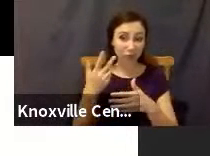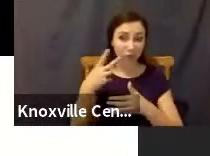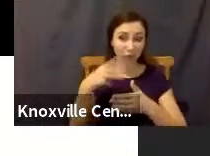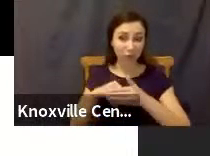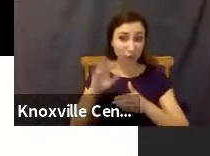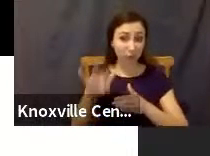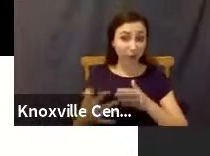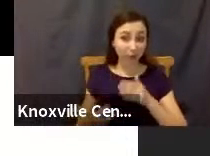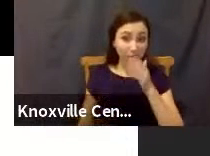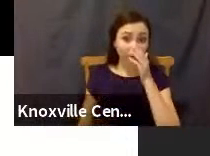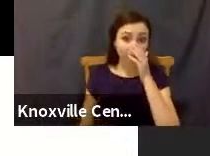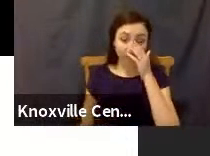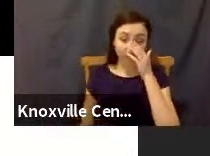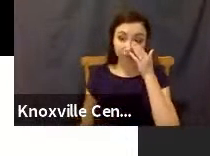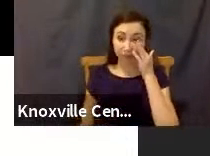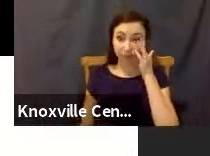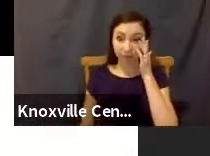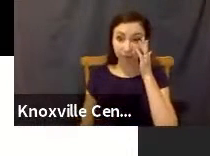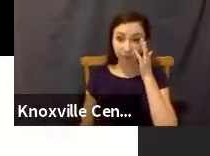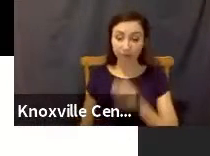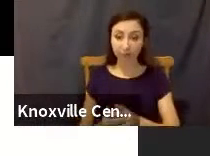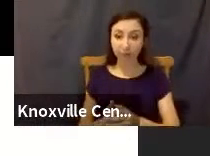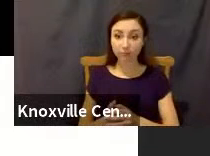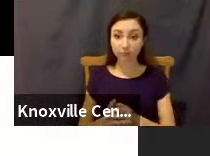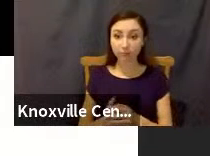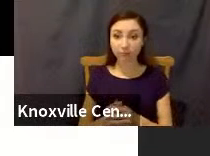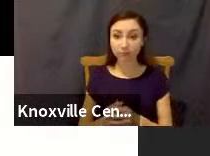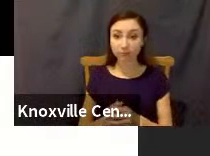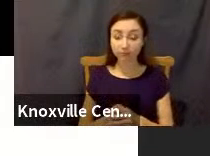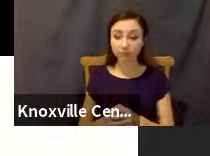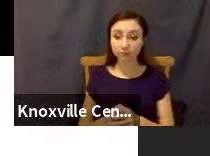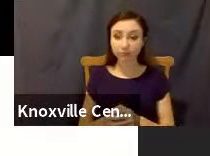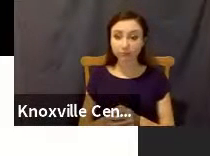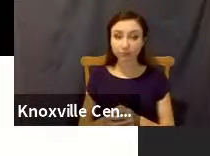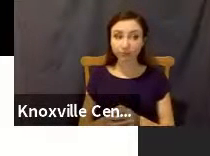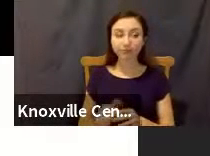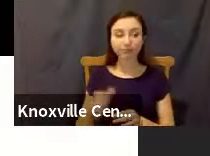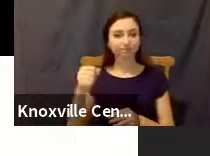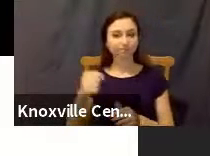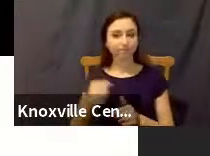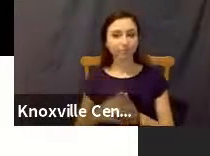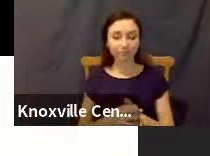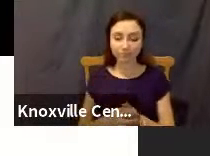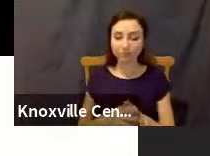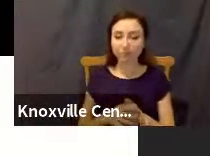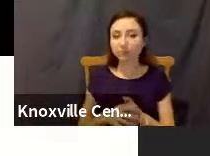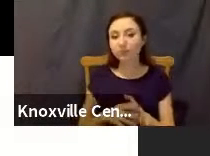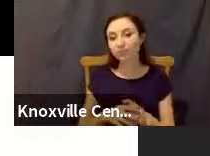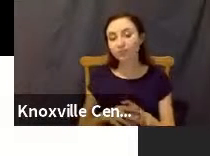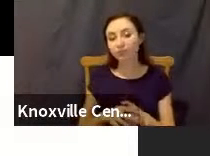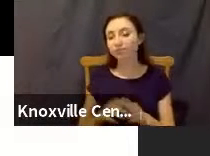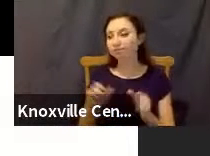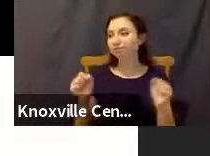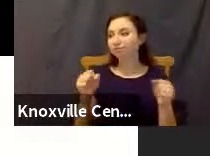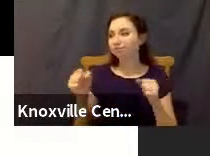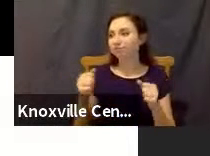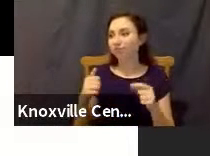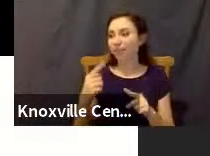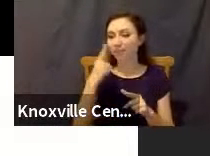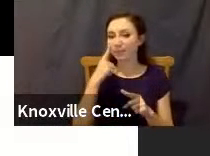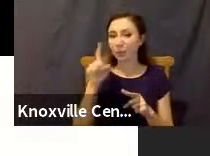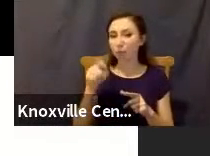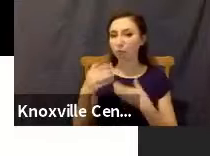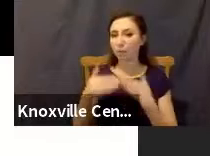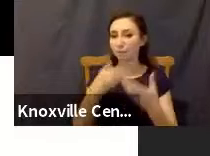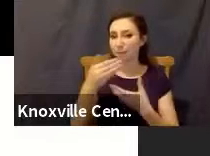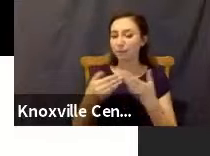that in these metrics. Yes. And I assume we'll move forward with,